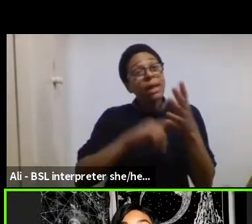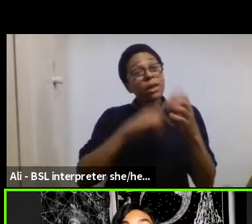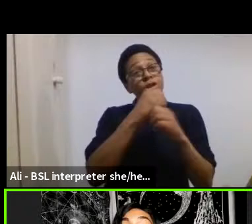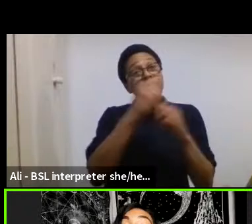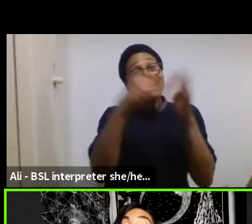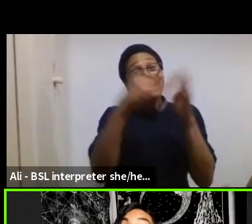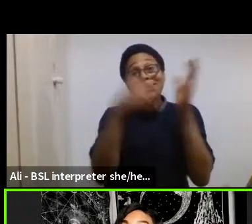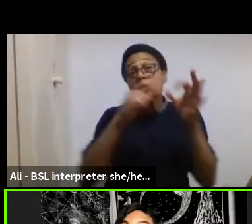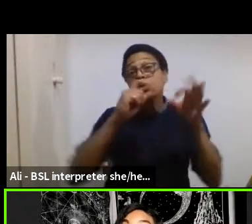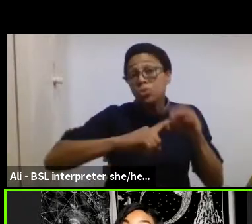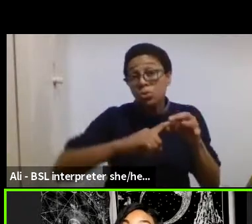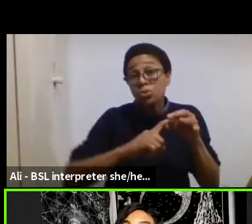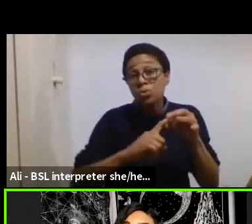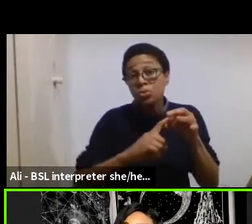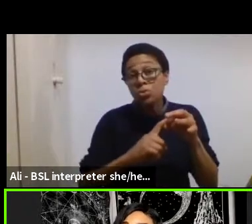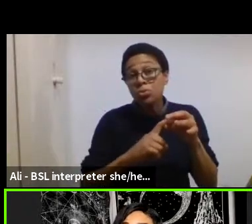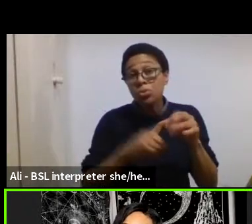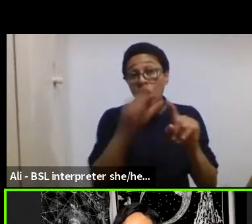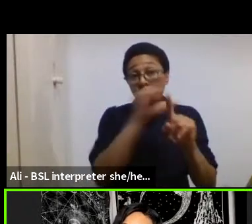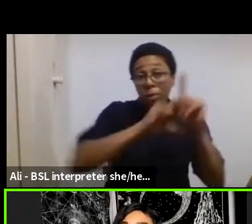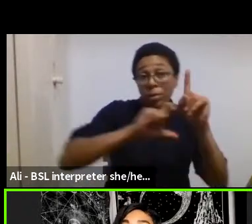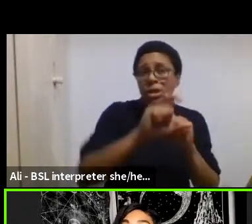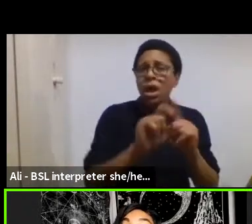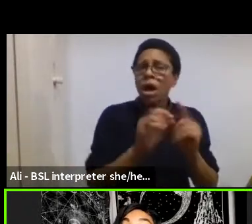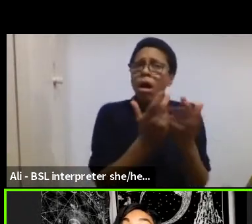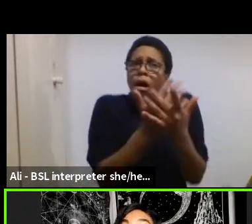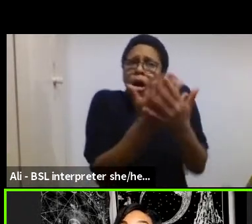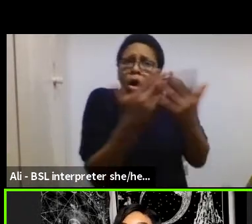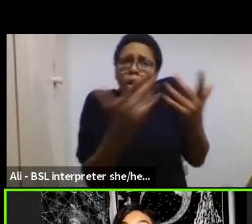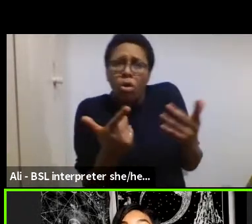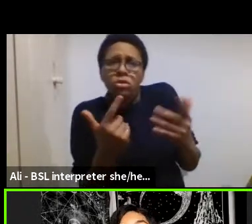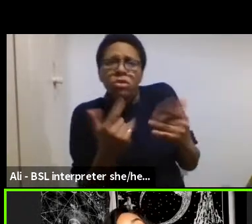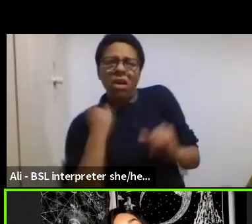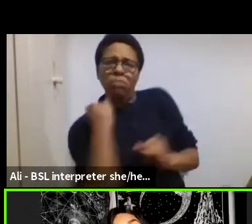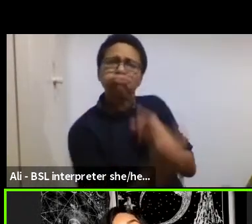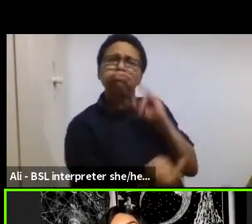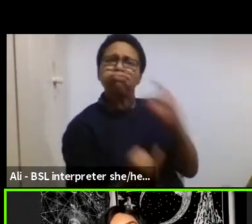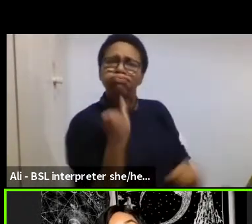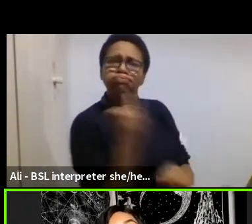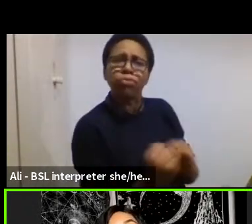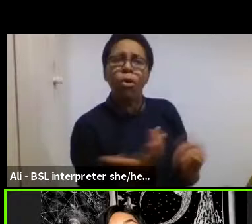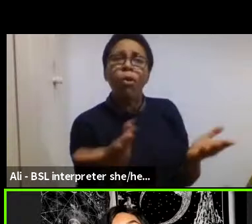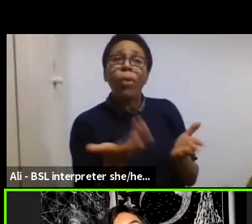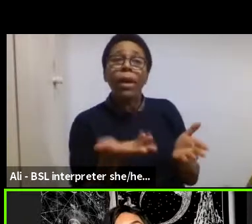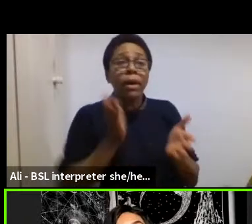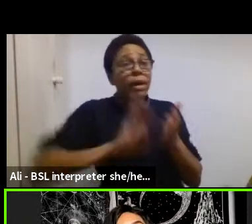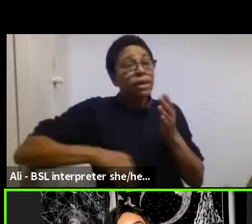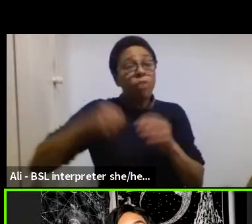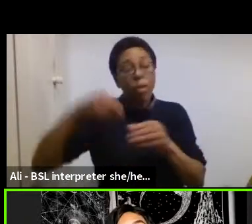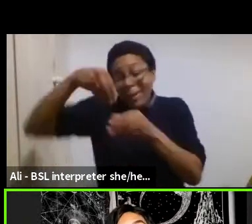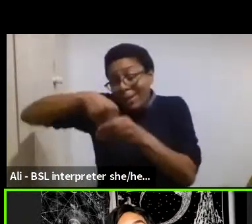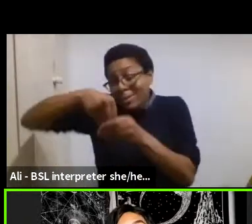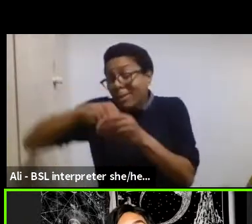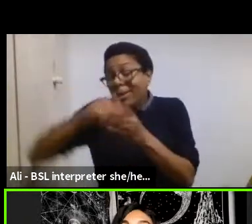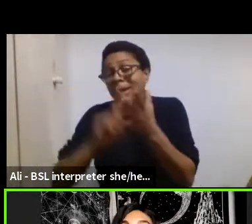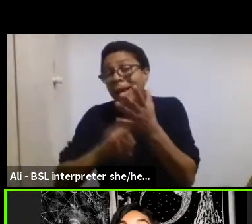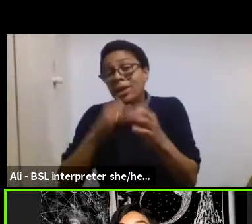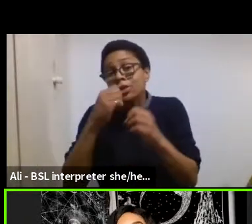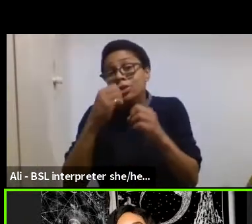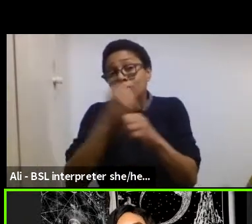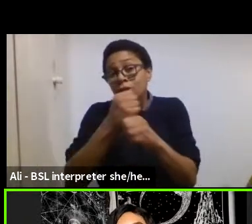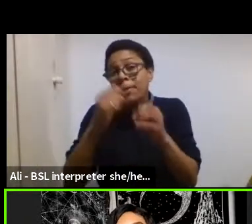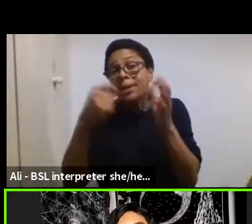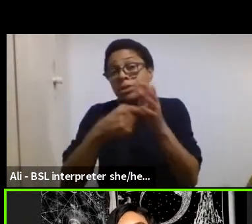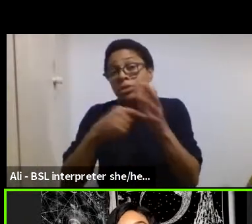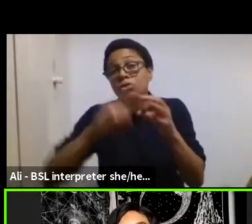especially online, a lot of the vitriol towards ace people unfortunately comes from within the LGBTQ plus community online